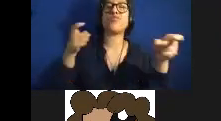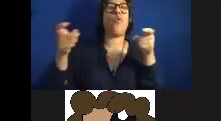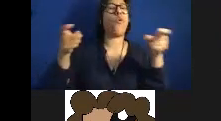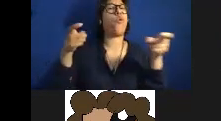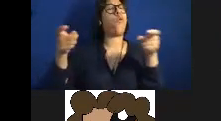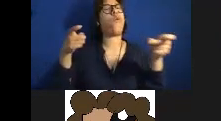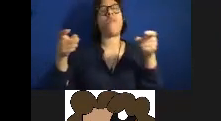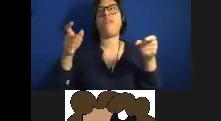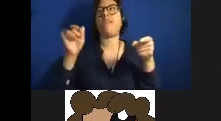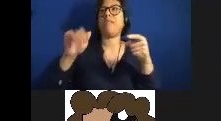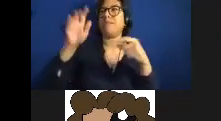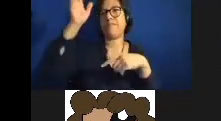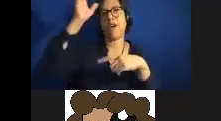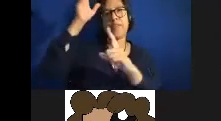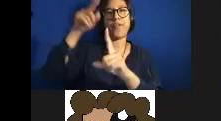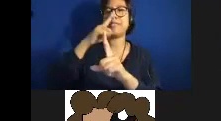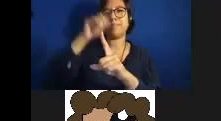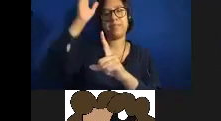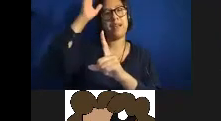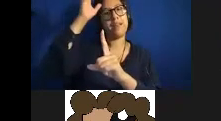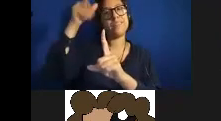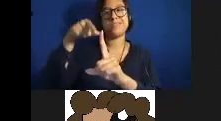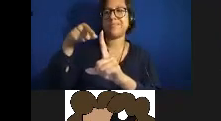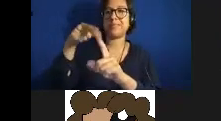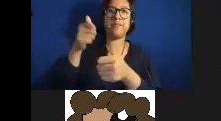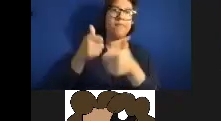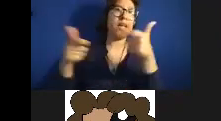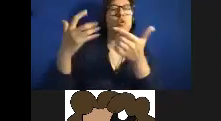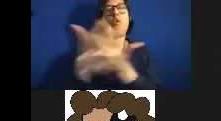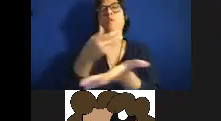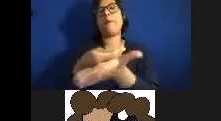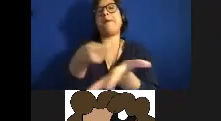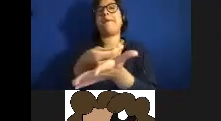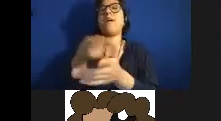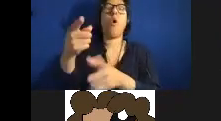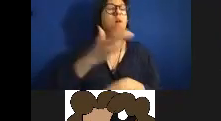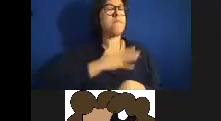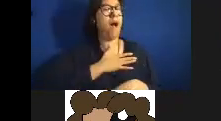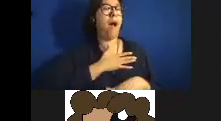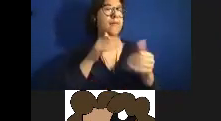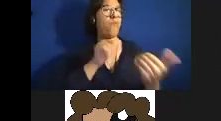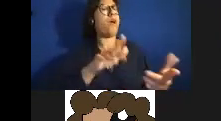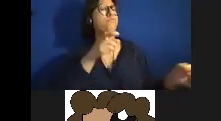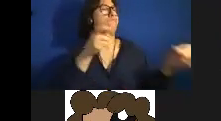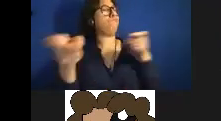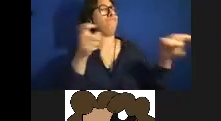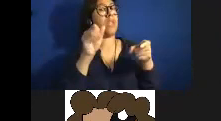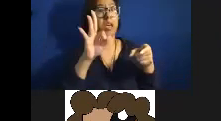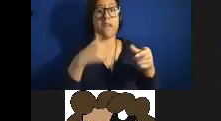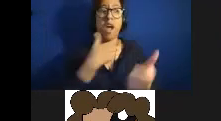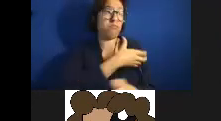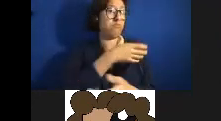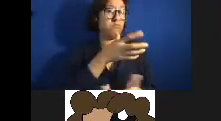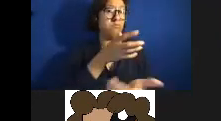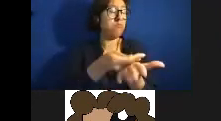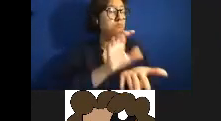he was like the major breadwinner in the household. So he pretty much felt that things should go his way if he's going to contribute the most